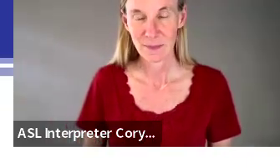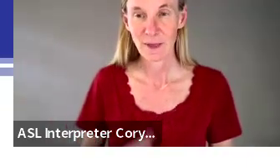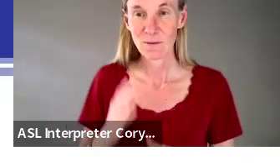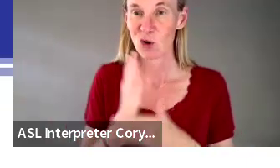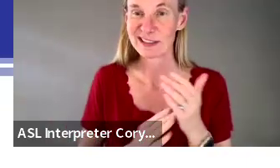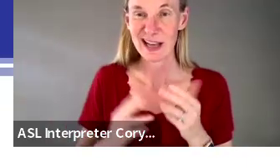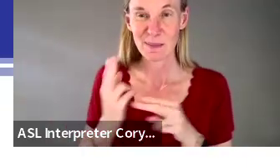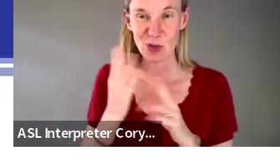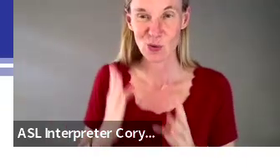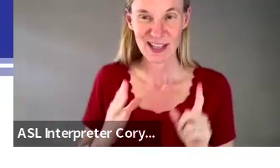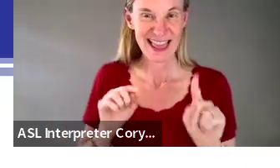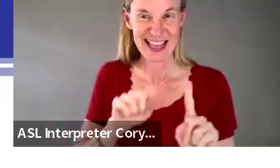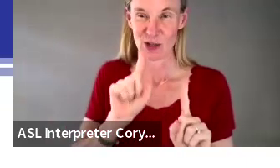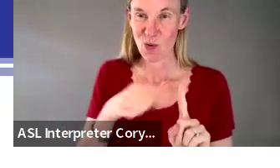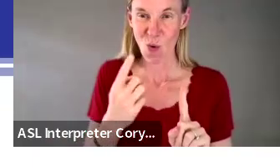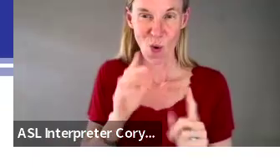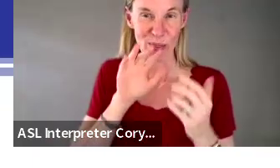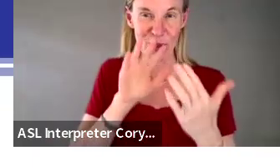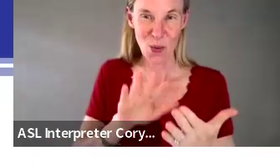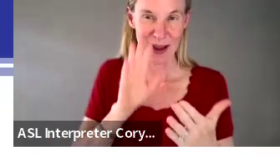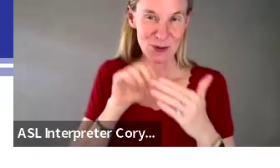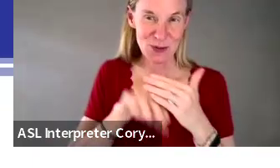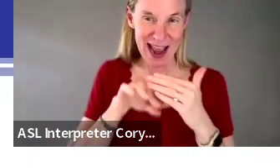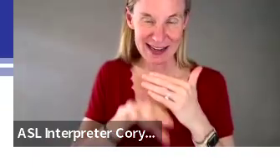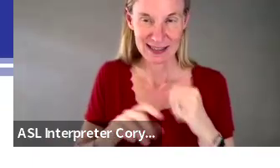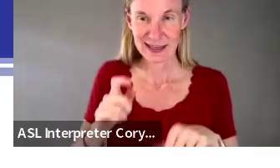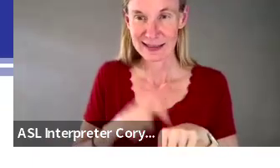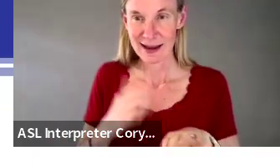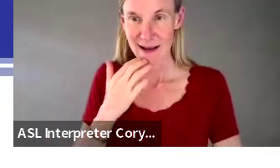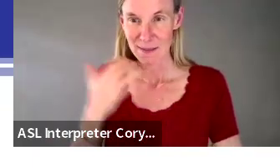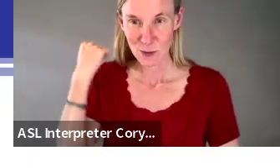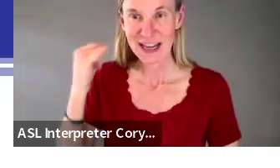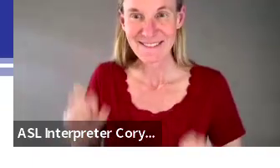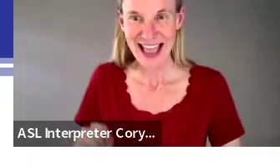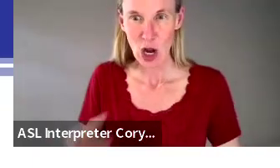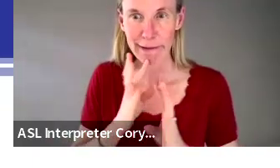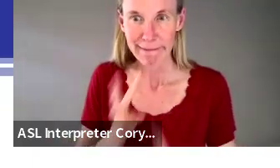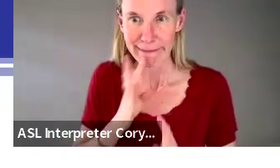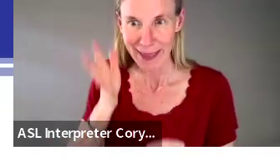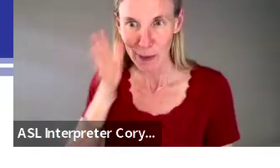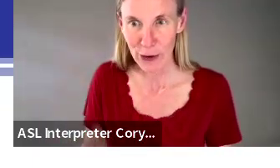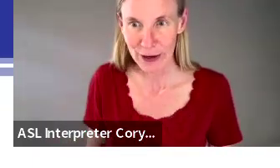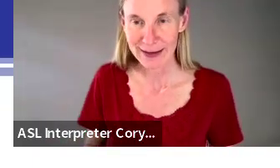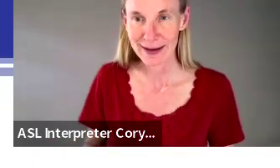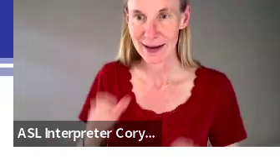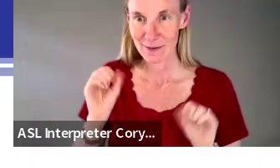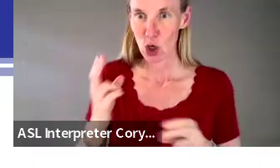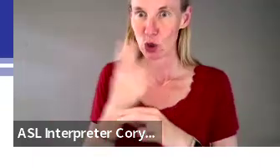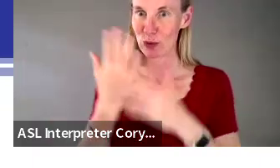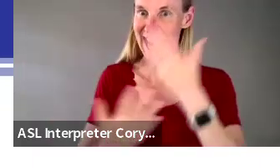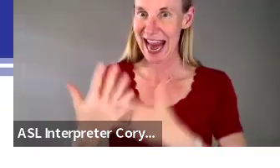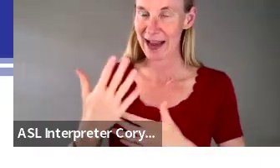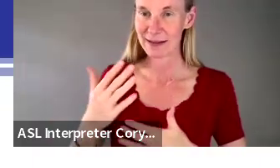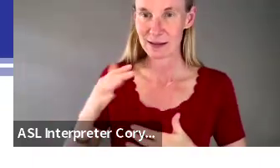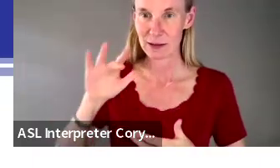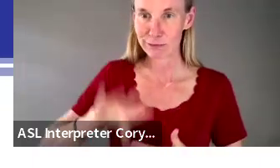only means of access, because it is so time consuming. If they could use their voice, they would. If they could use their hands to access a